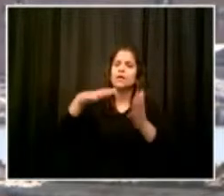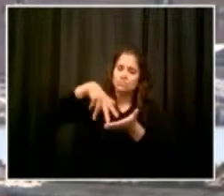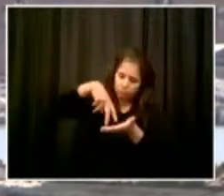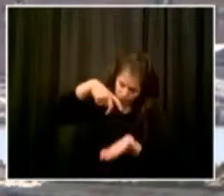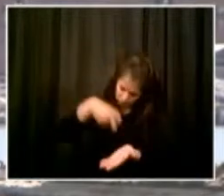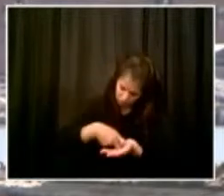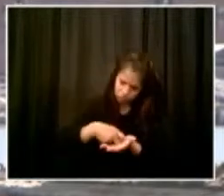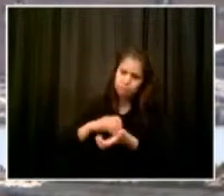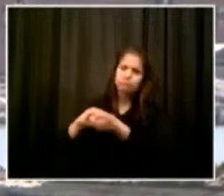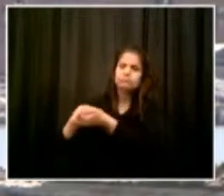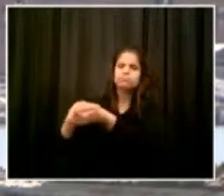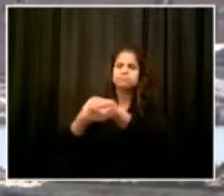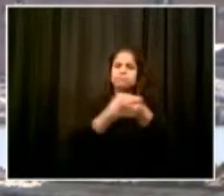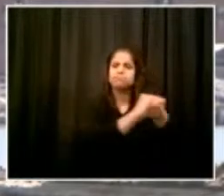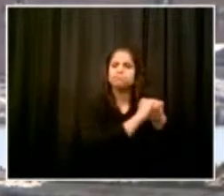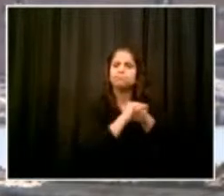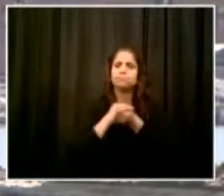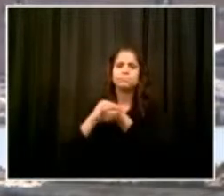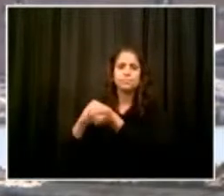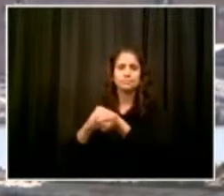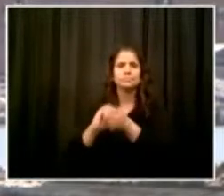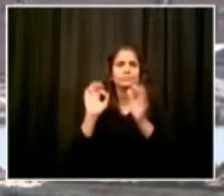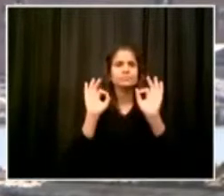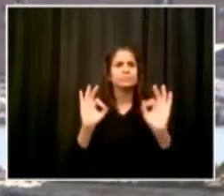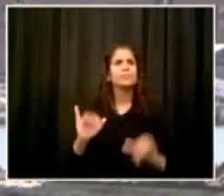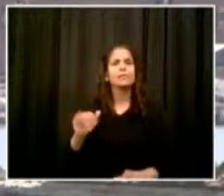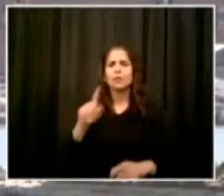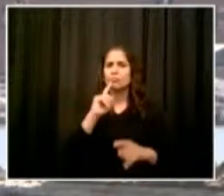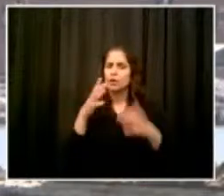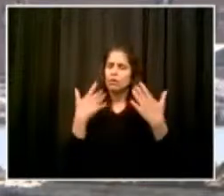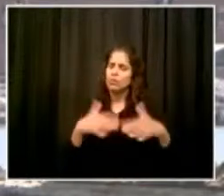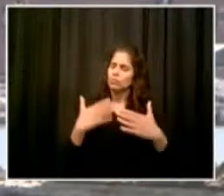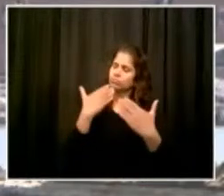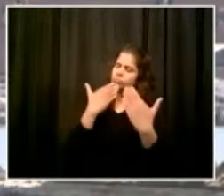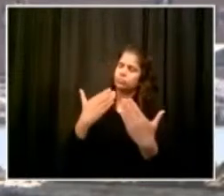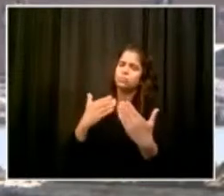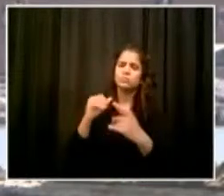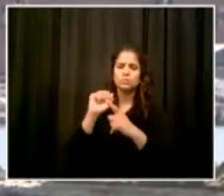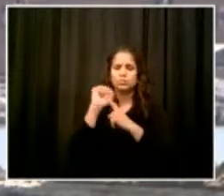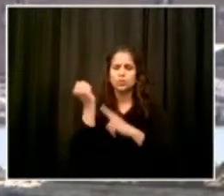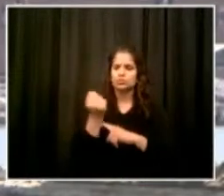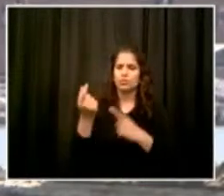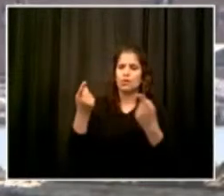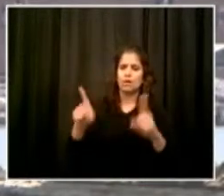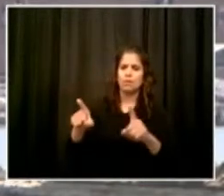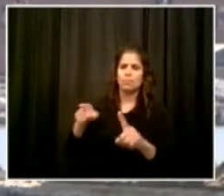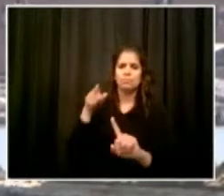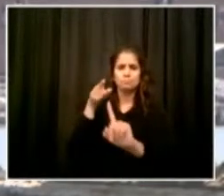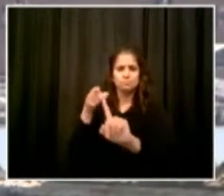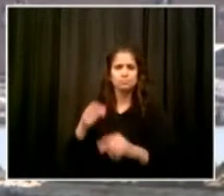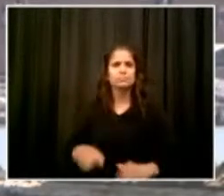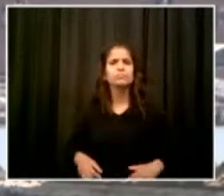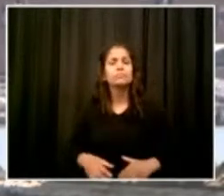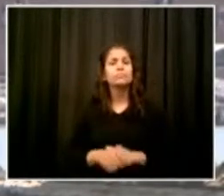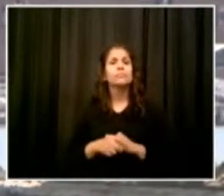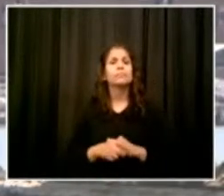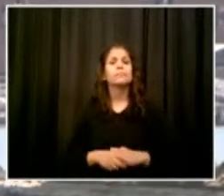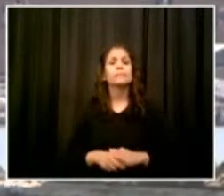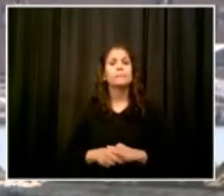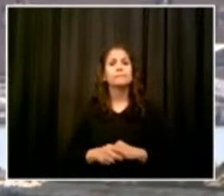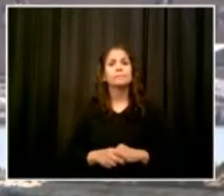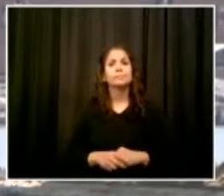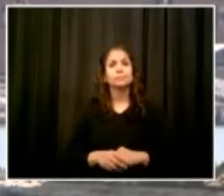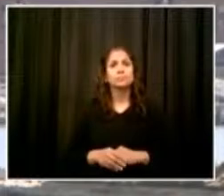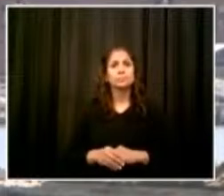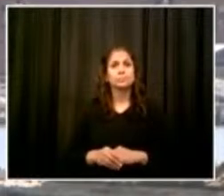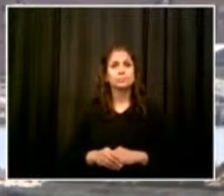were right. And that was something right. Marcia? Mr. Mayor, this is the first time since you've been mayor that you've decided to cut the police department